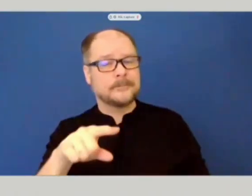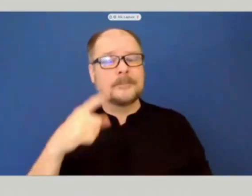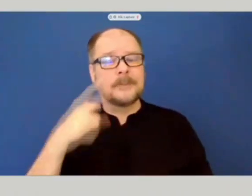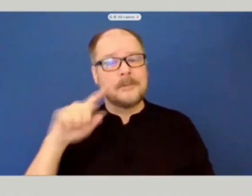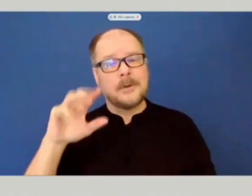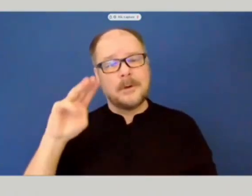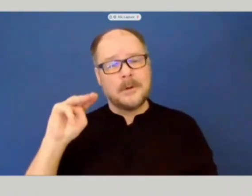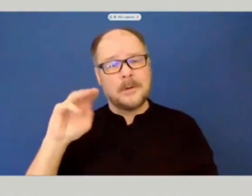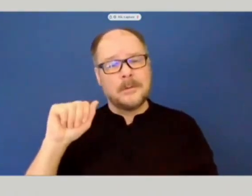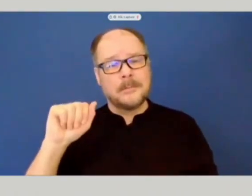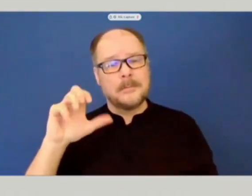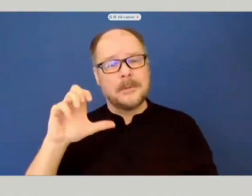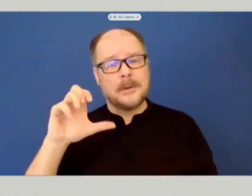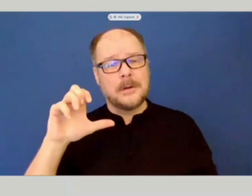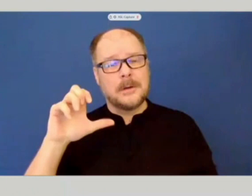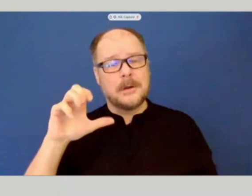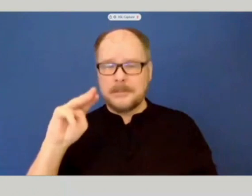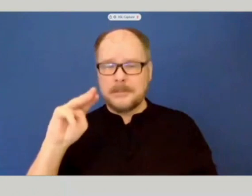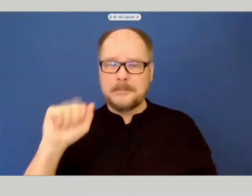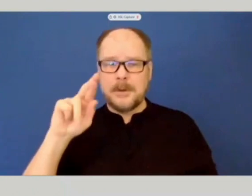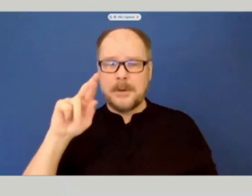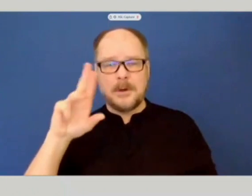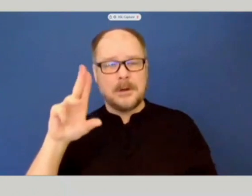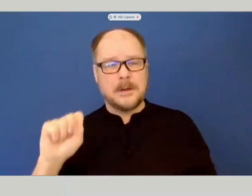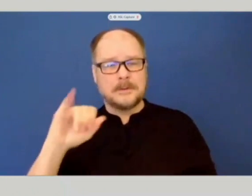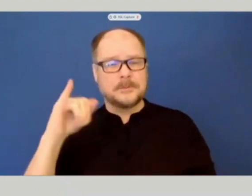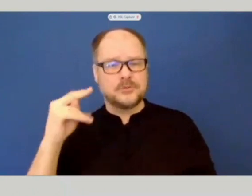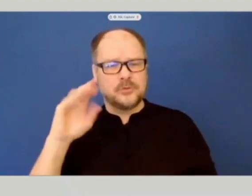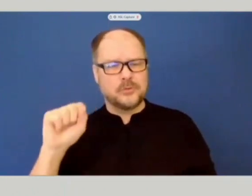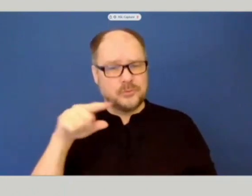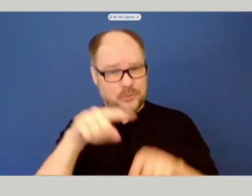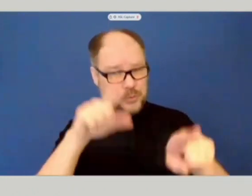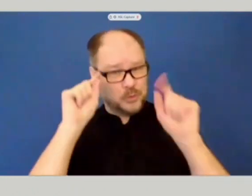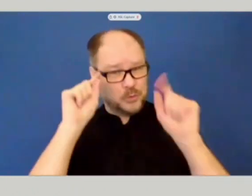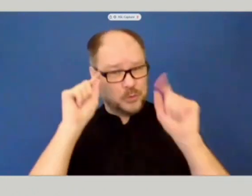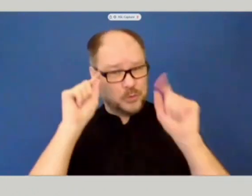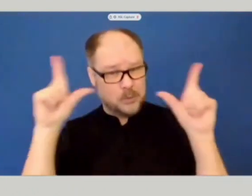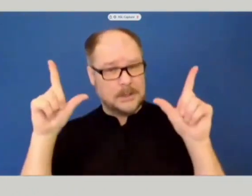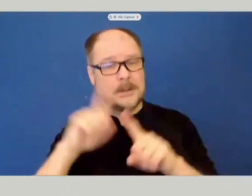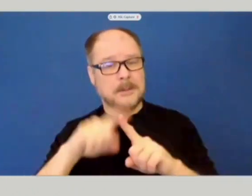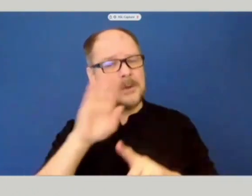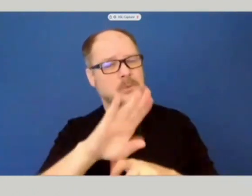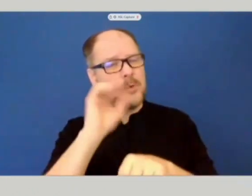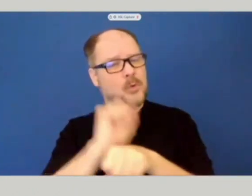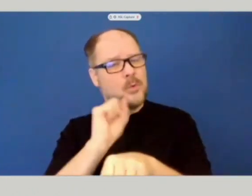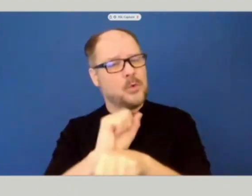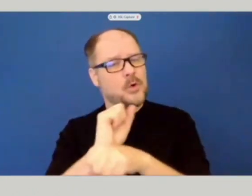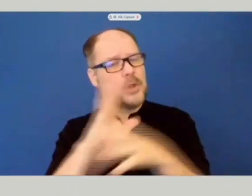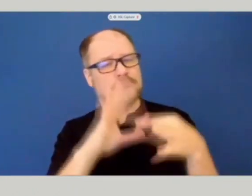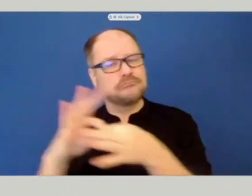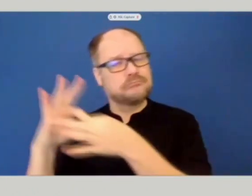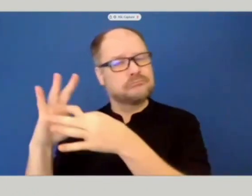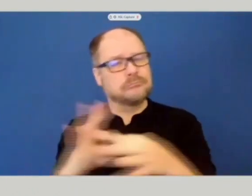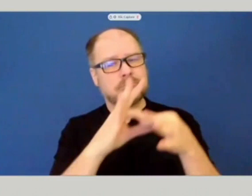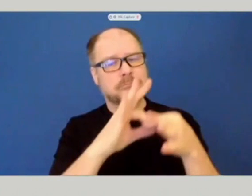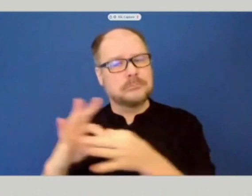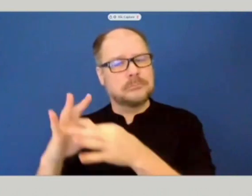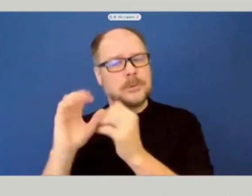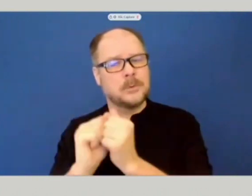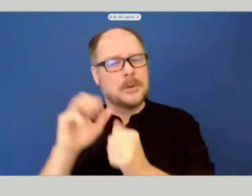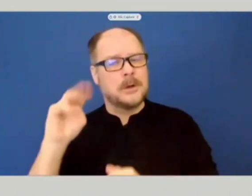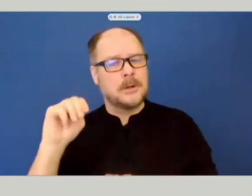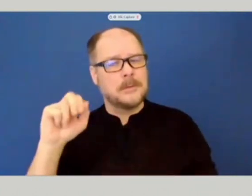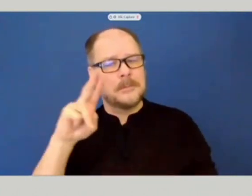you surprised by this? Because I mean, obviously it sounds like you are, but what's been your working relationship with Marcus in the past? I have a great